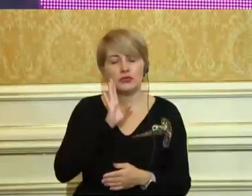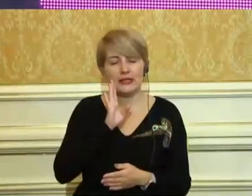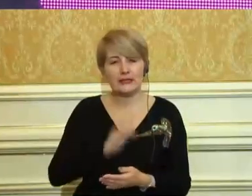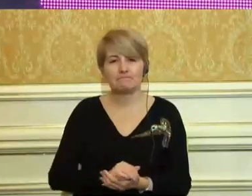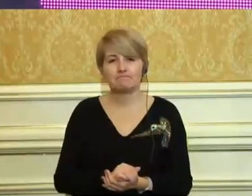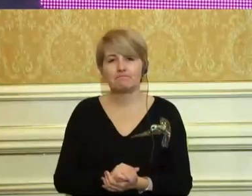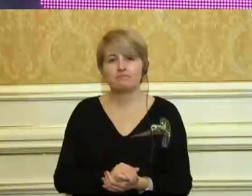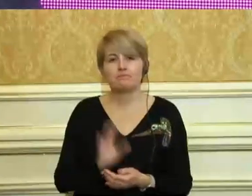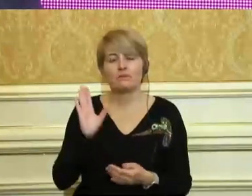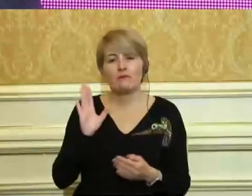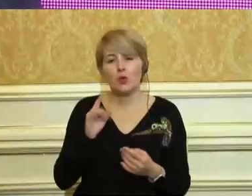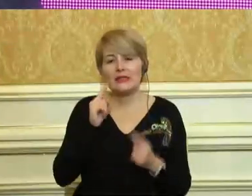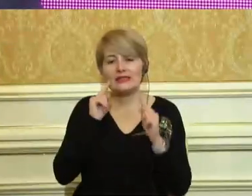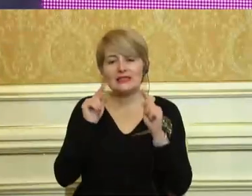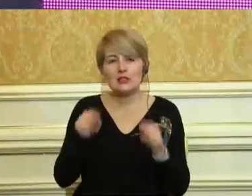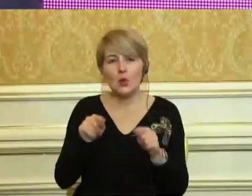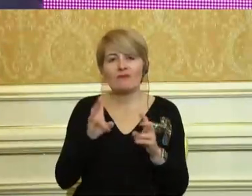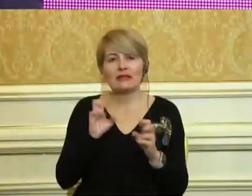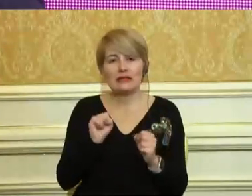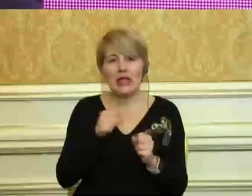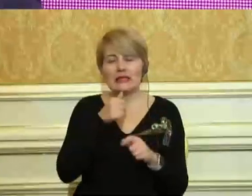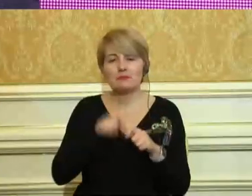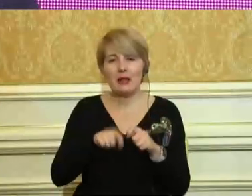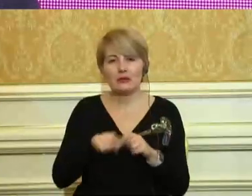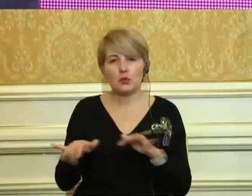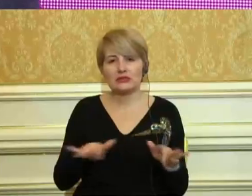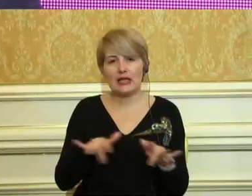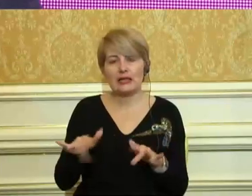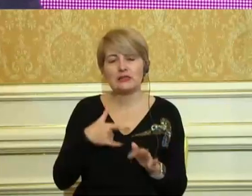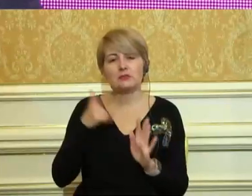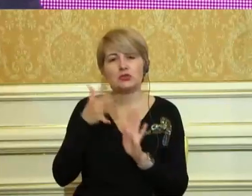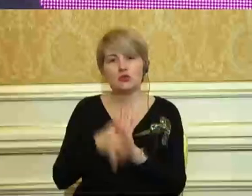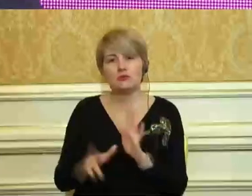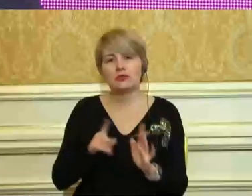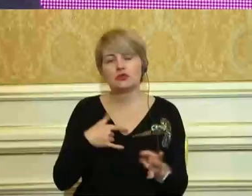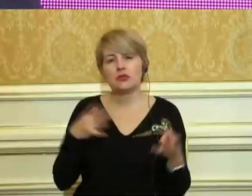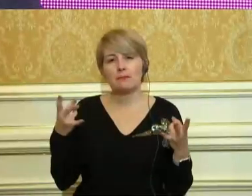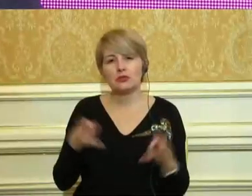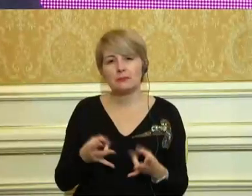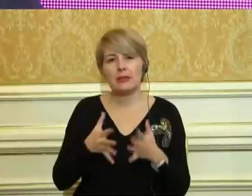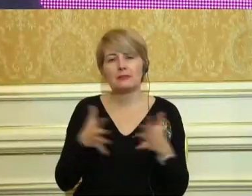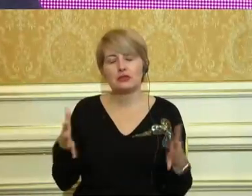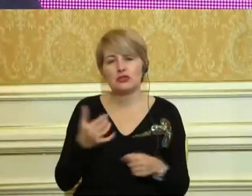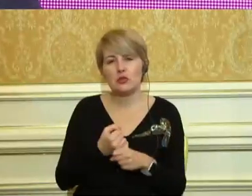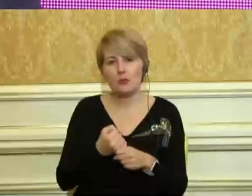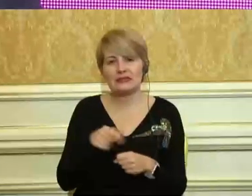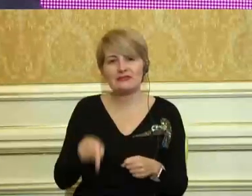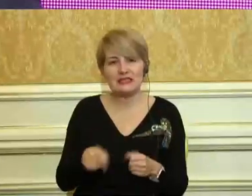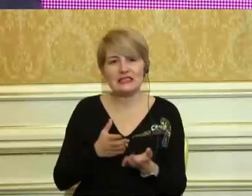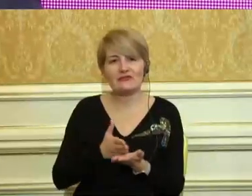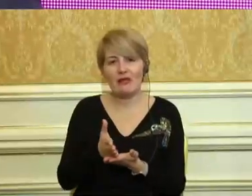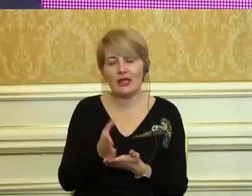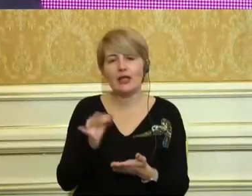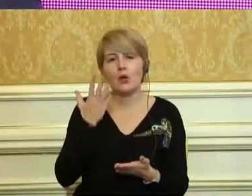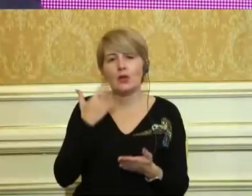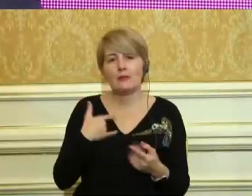focused on exports. And so we recognized we needed to do more. And so some of the key areas of focus that came out of that budget were